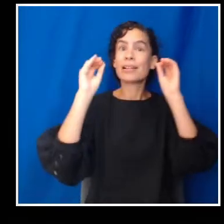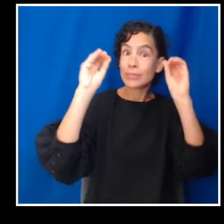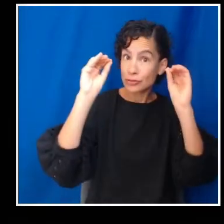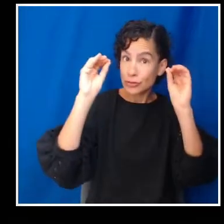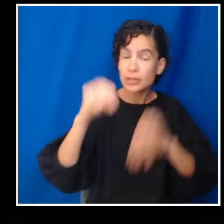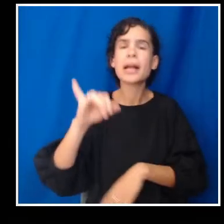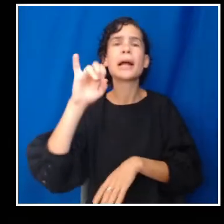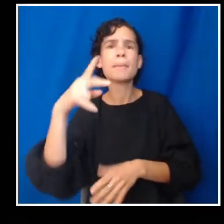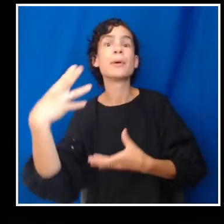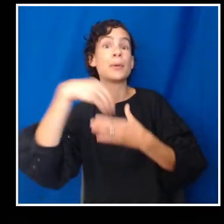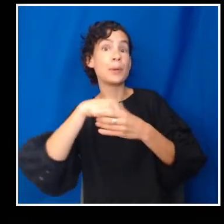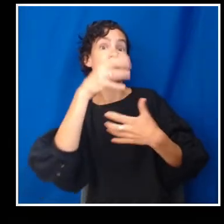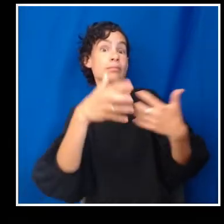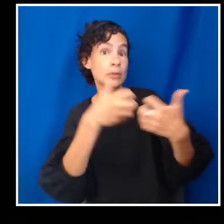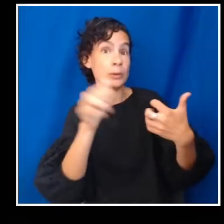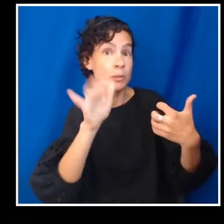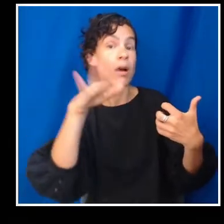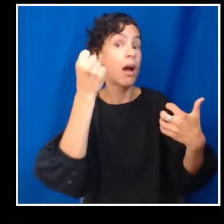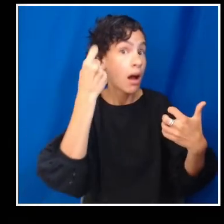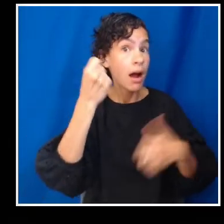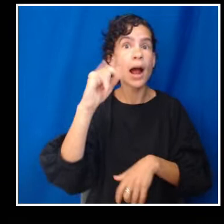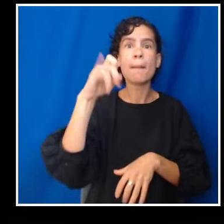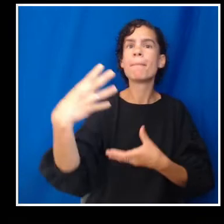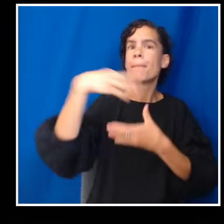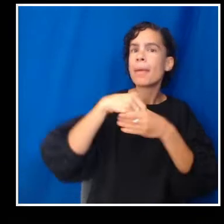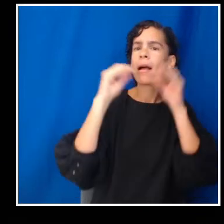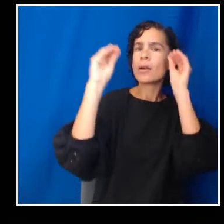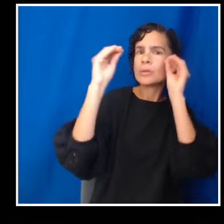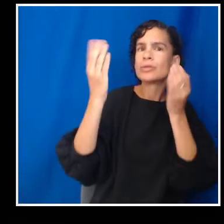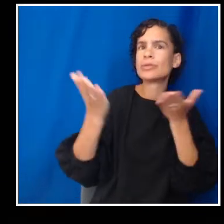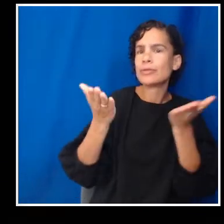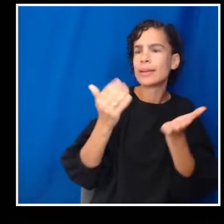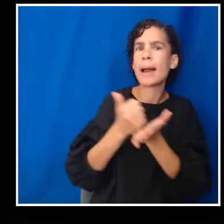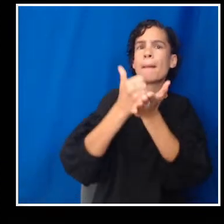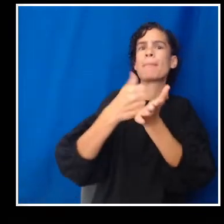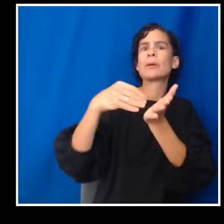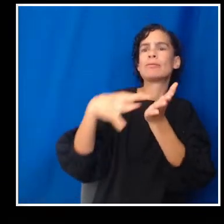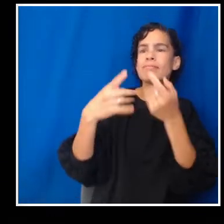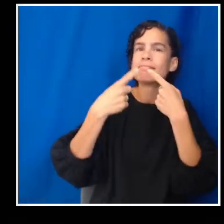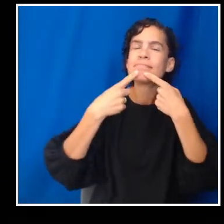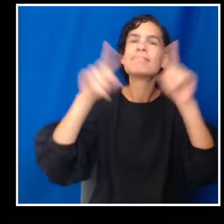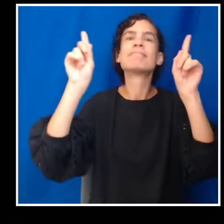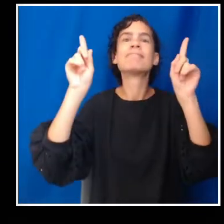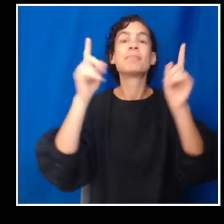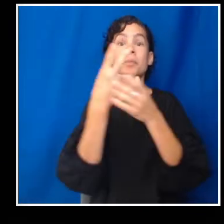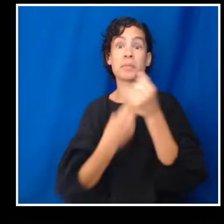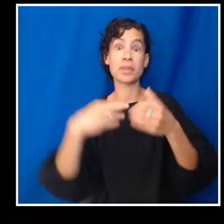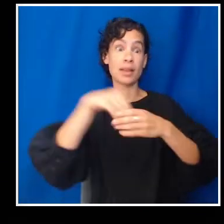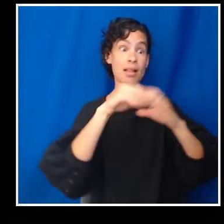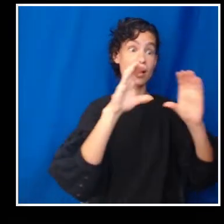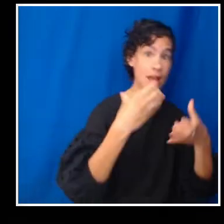IEP includes accommodations too, but an IEP is also a plan for instruction and services that will help the student reach their goals,